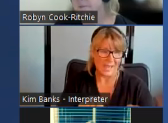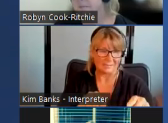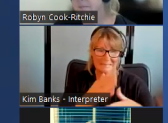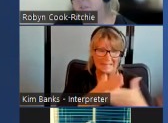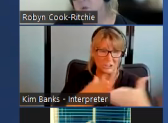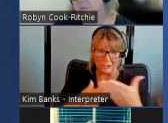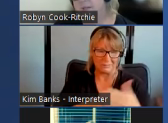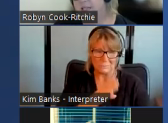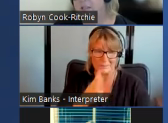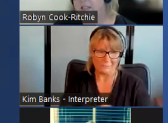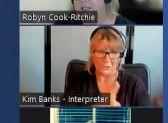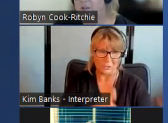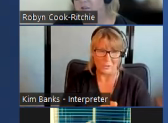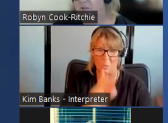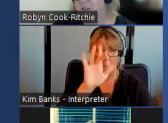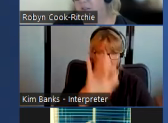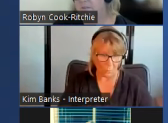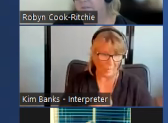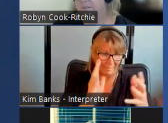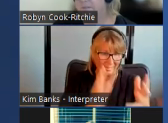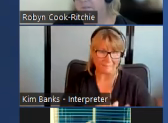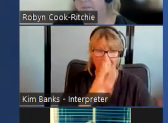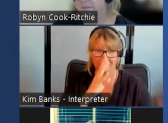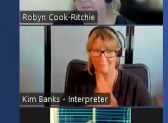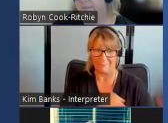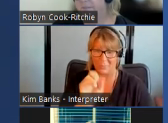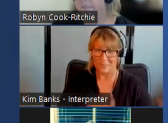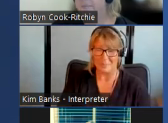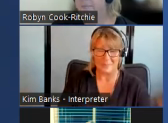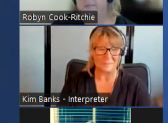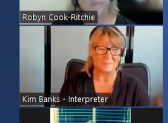So don't put anything in those fields.